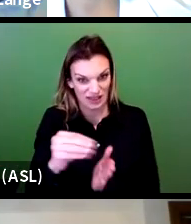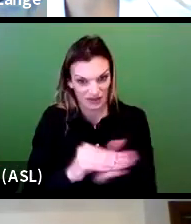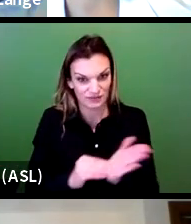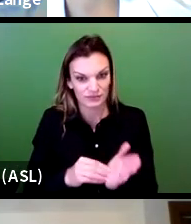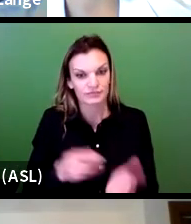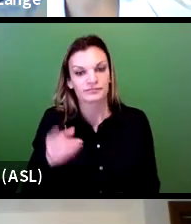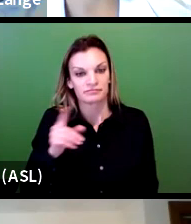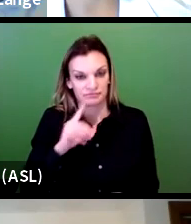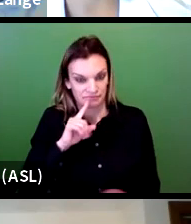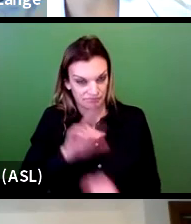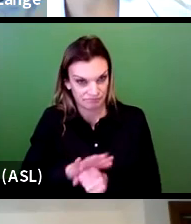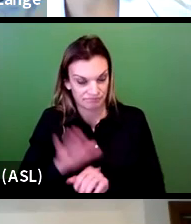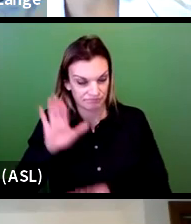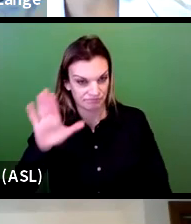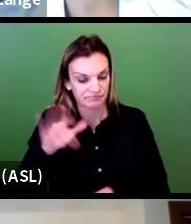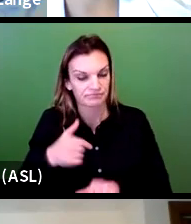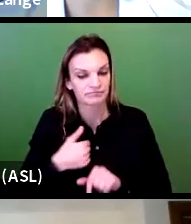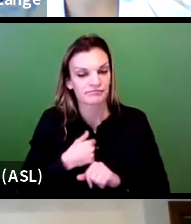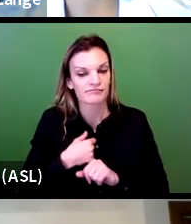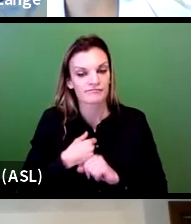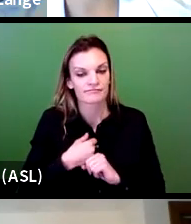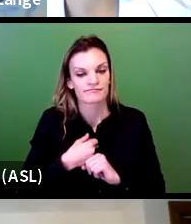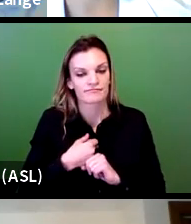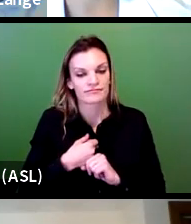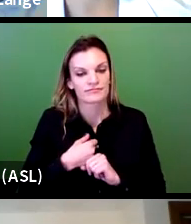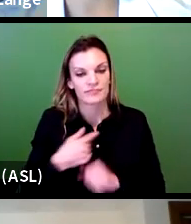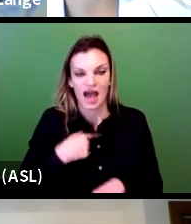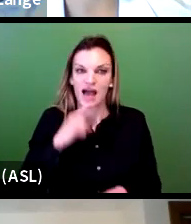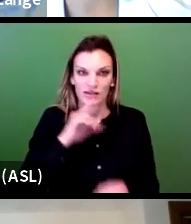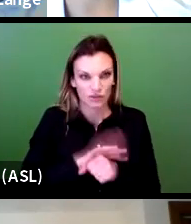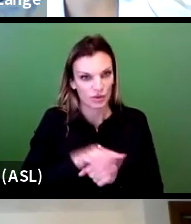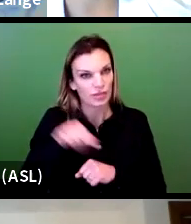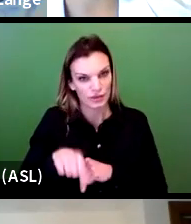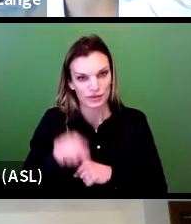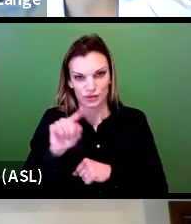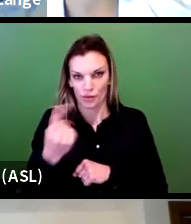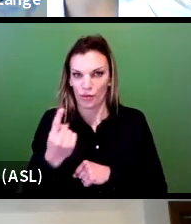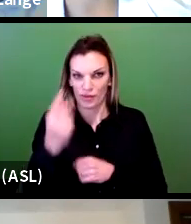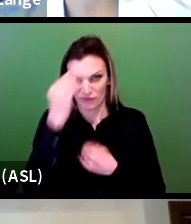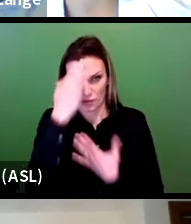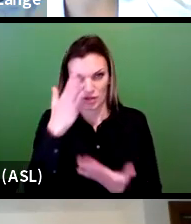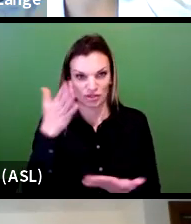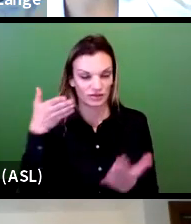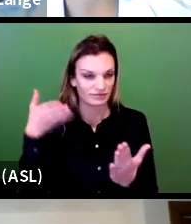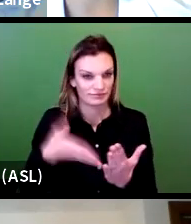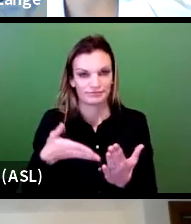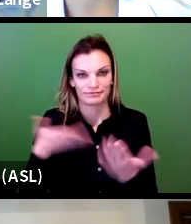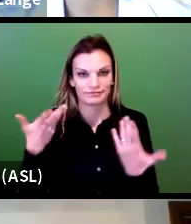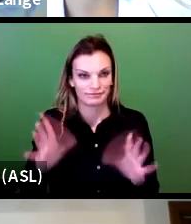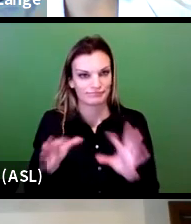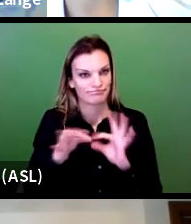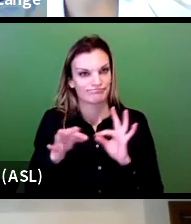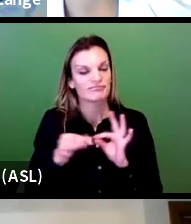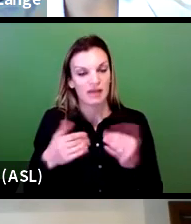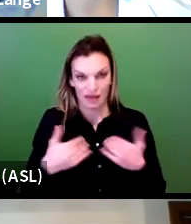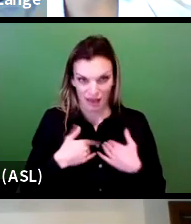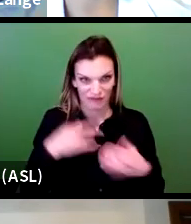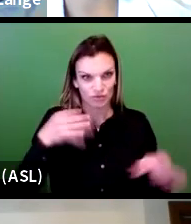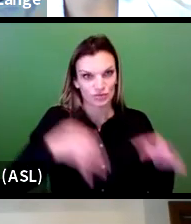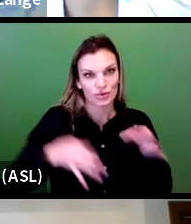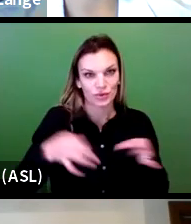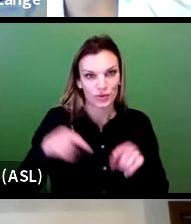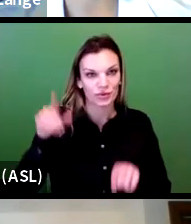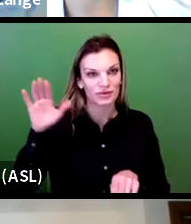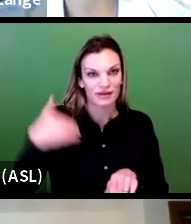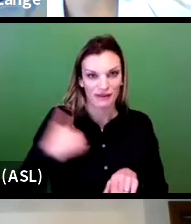say, after a review, I swear that this is the only information on that. Trial court judges usually are impressed by